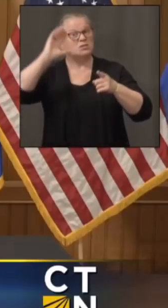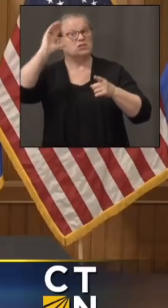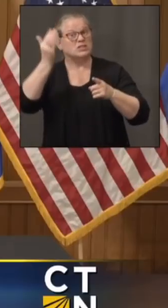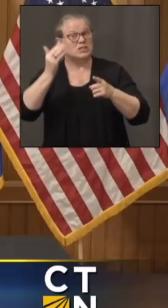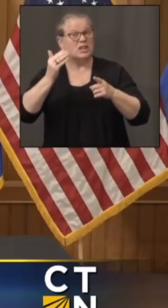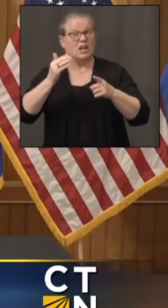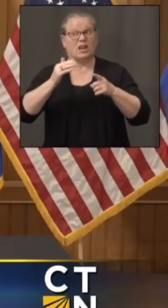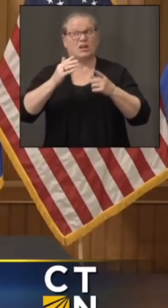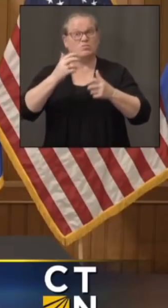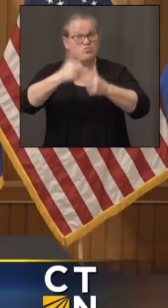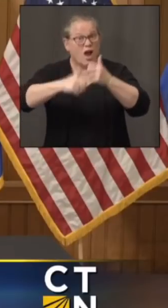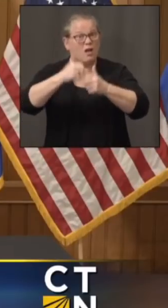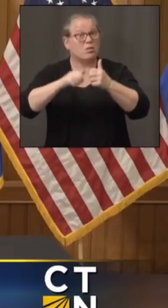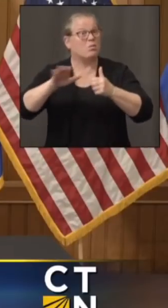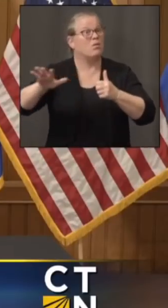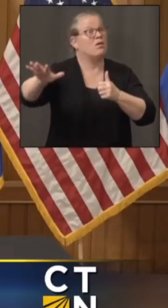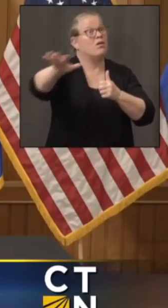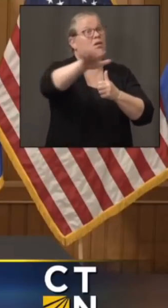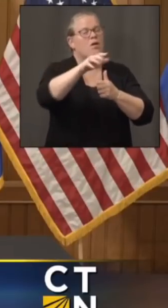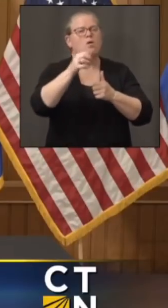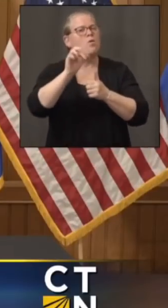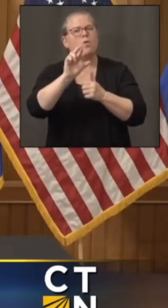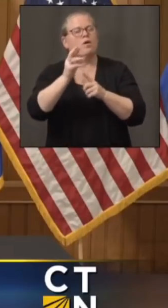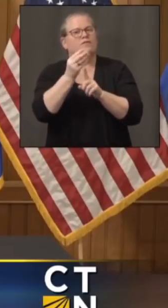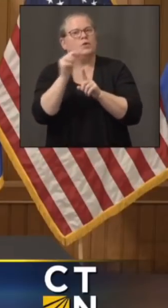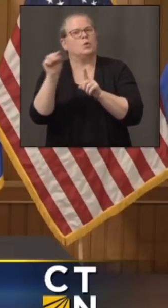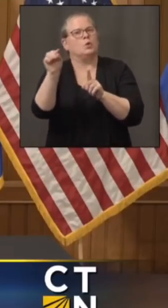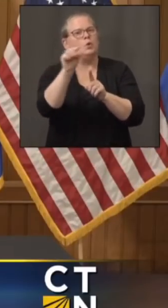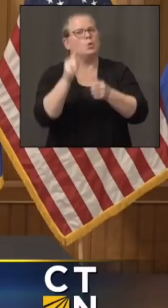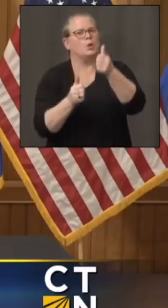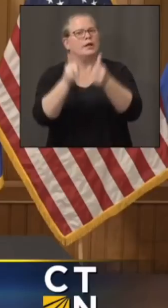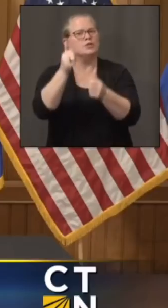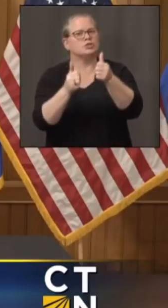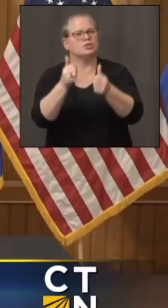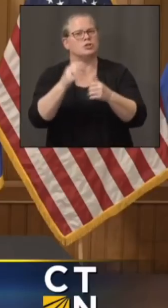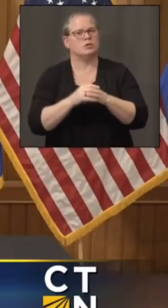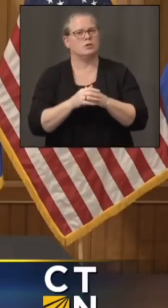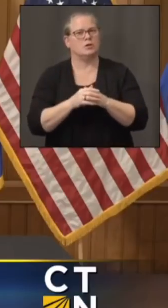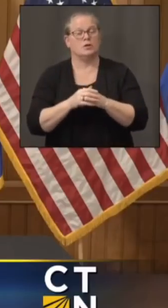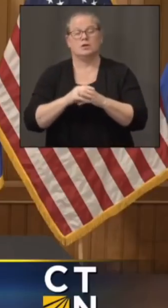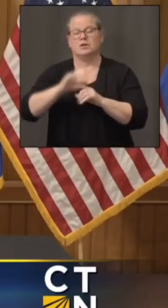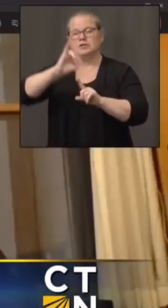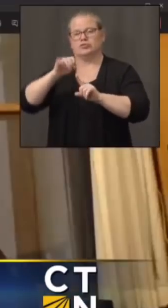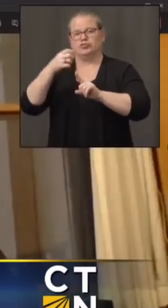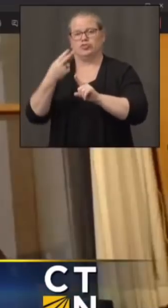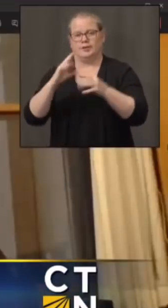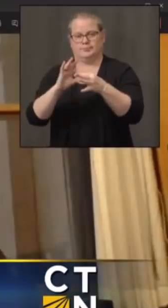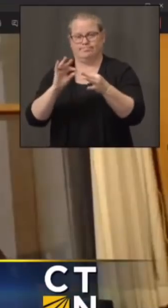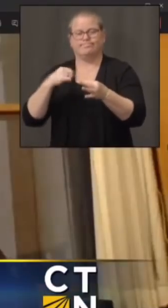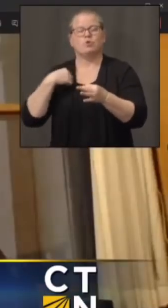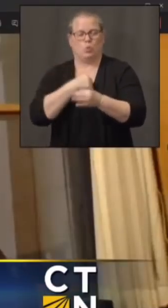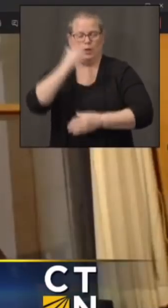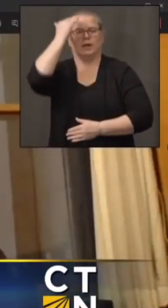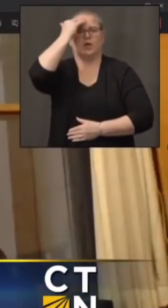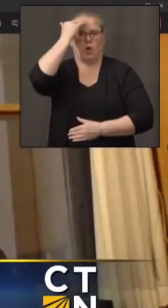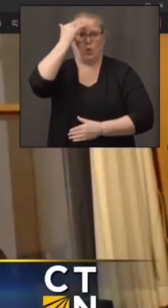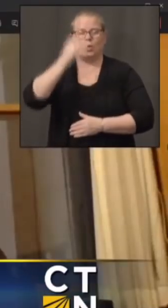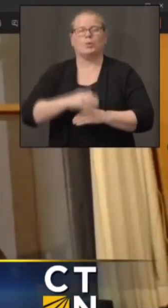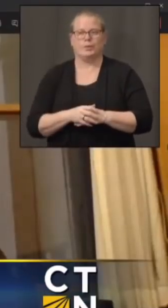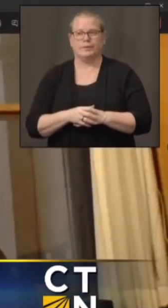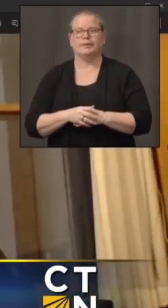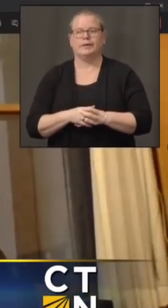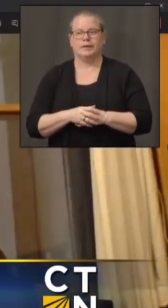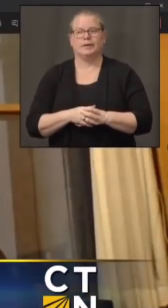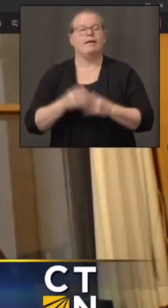Josh? Yeah, we are aware. Despite, as the governor mentioned, we're running over